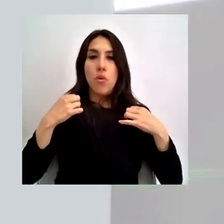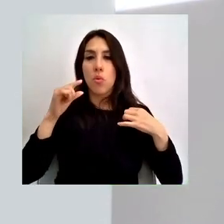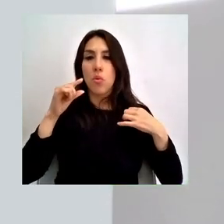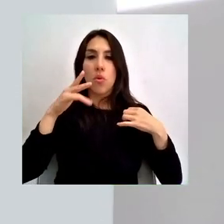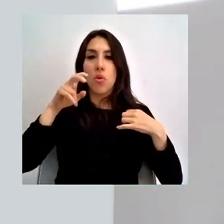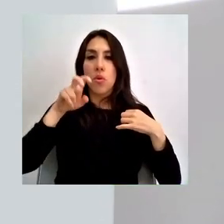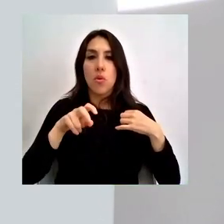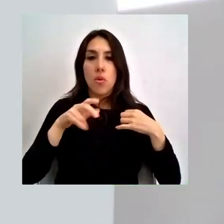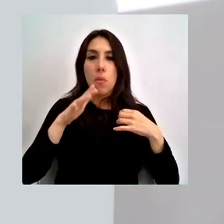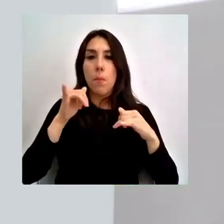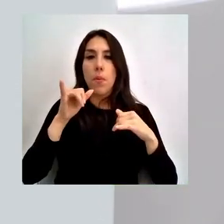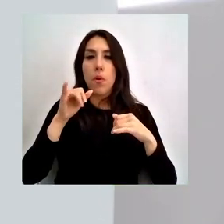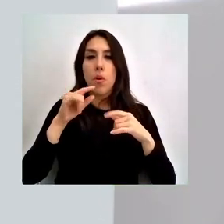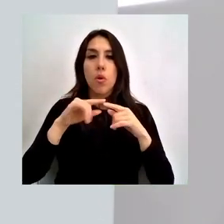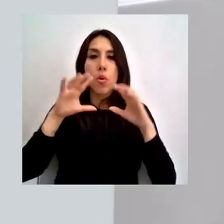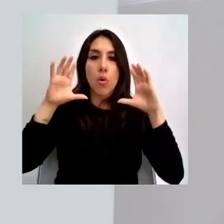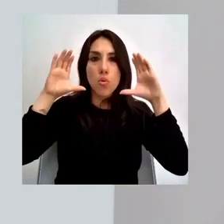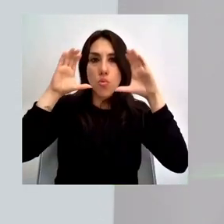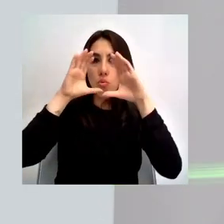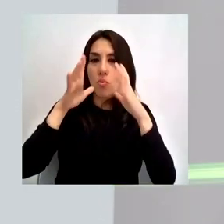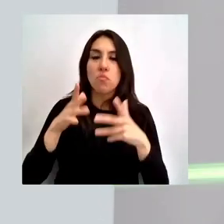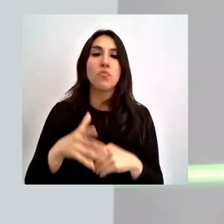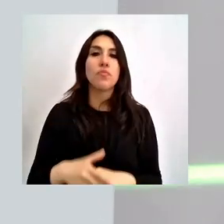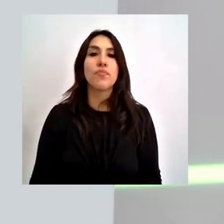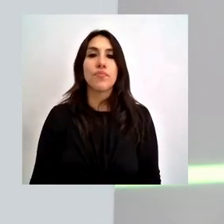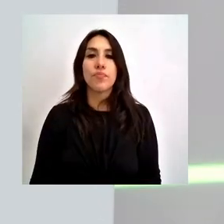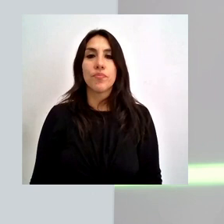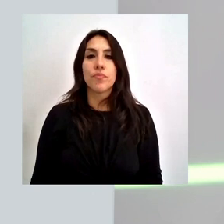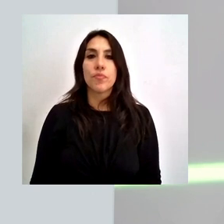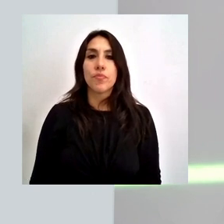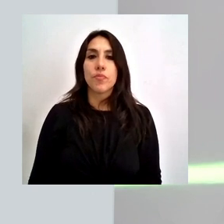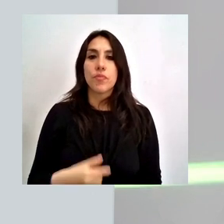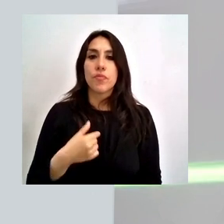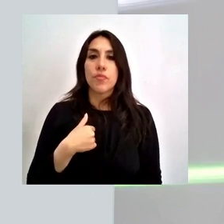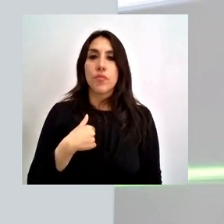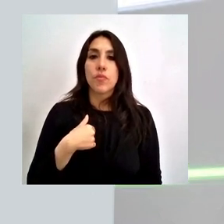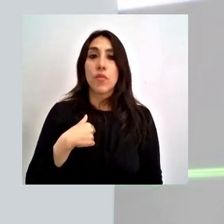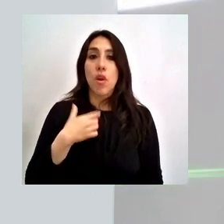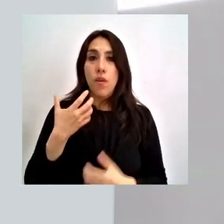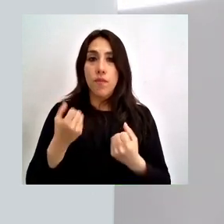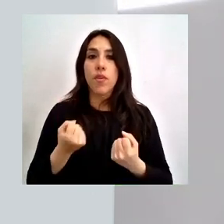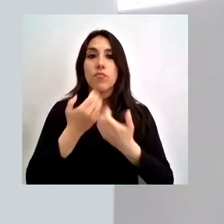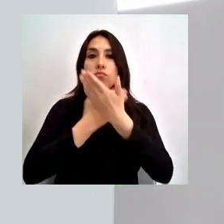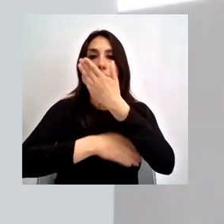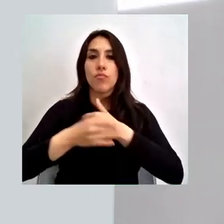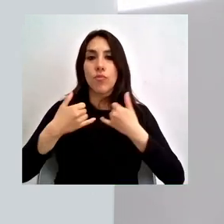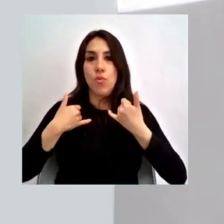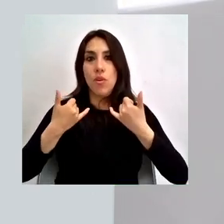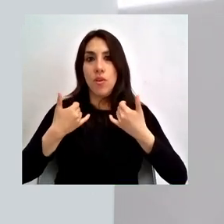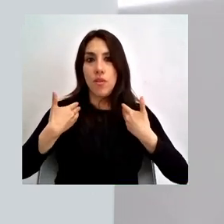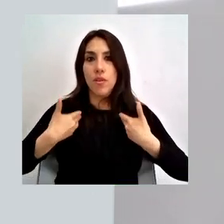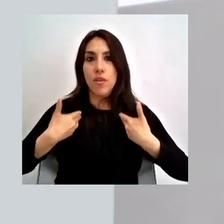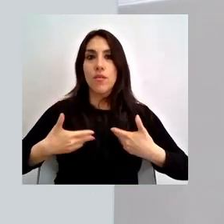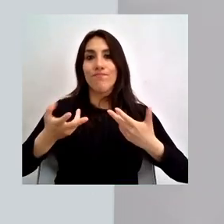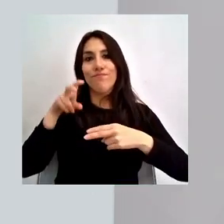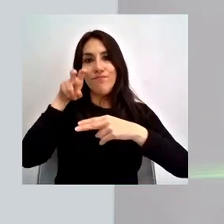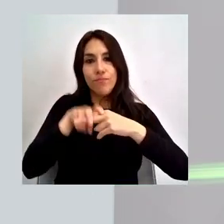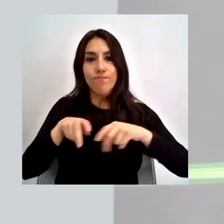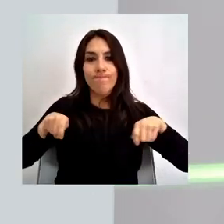with animal print pants, and I am a person with disability, so I am on a wheelchair.